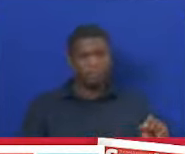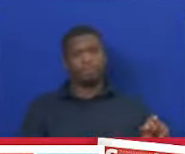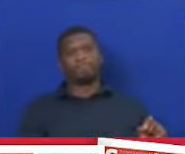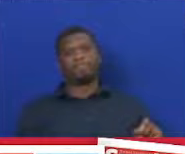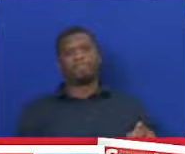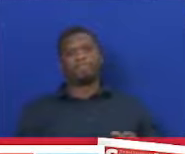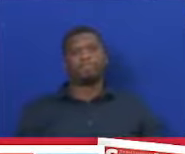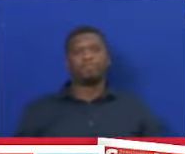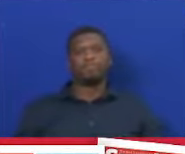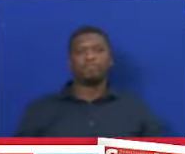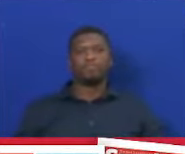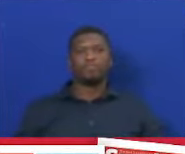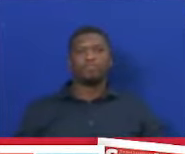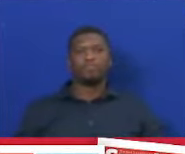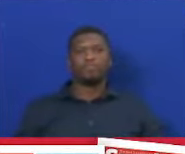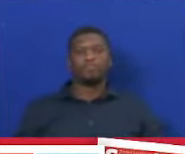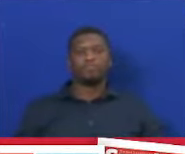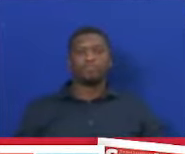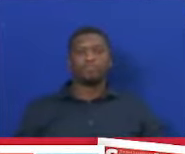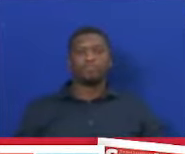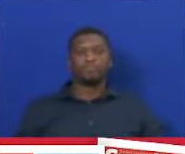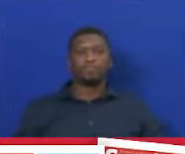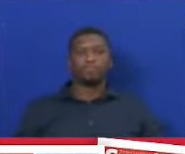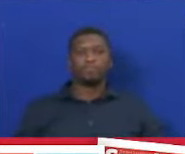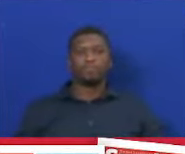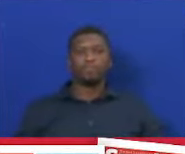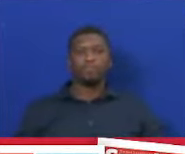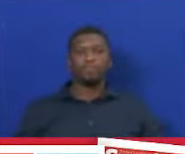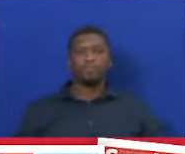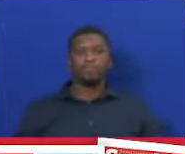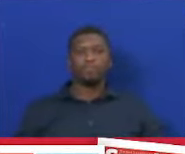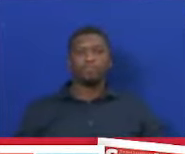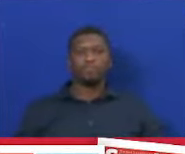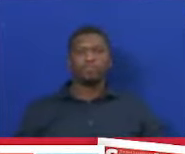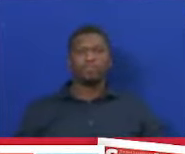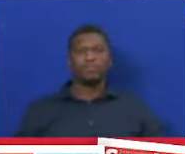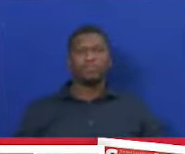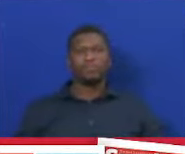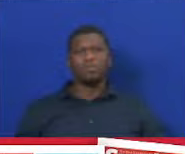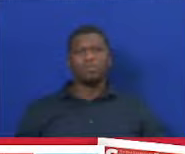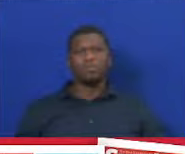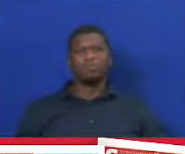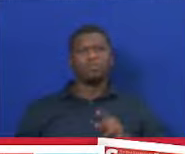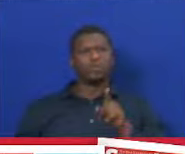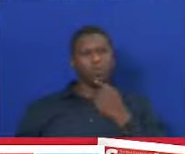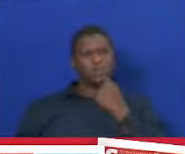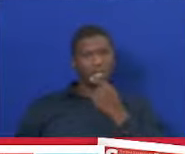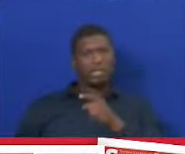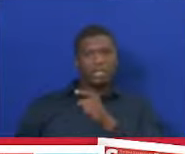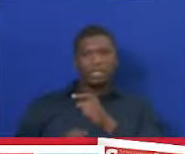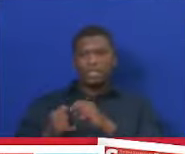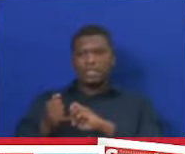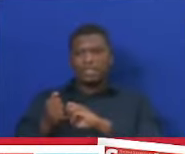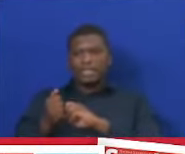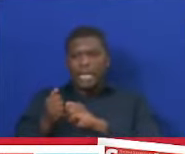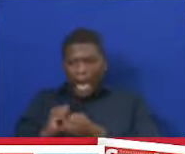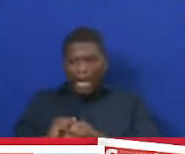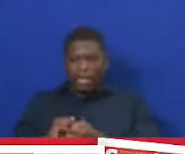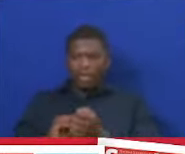When you say he attempted to point out a safe to me but was unsuccessful, what does it mean?